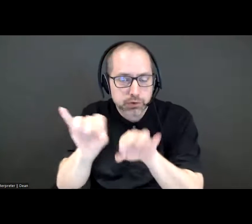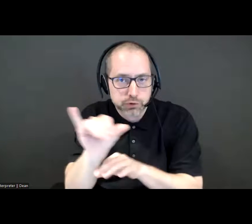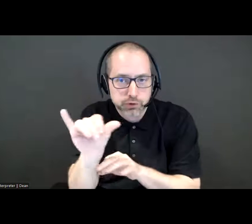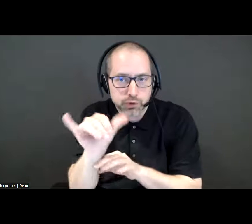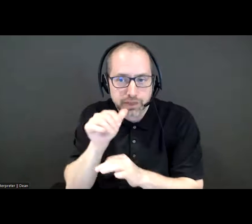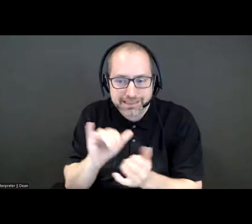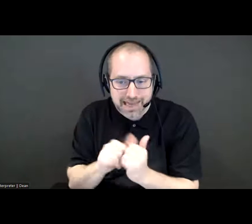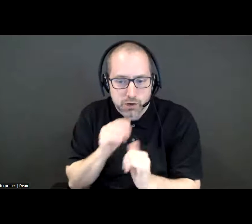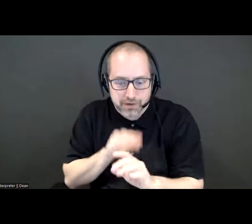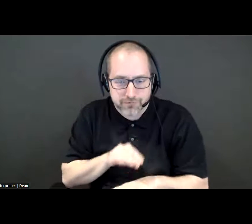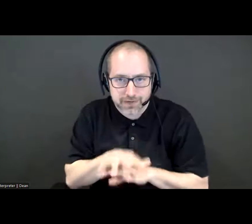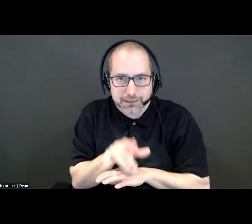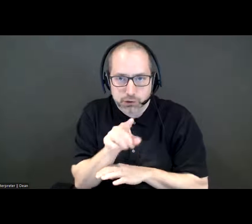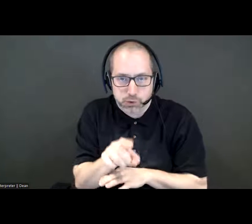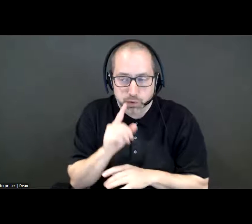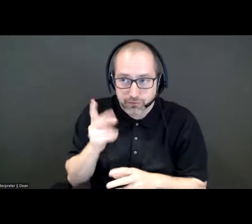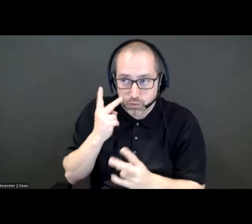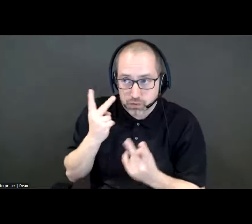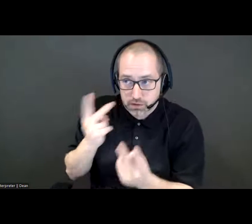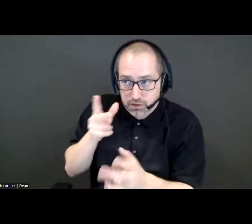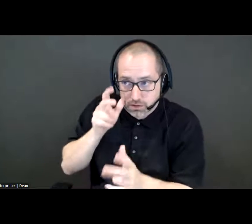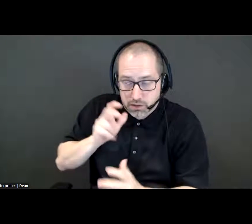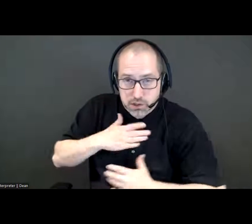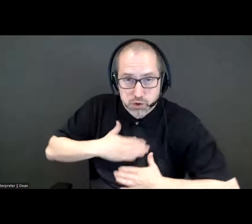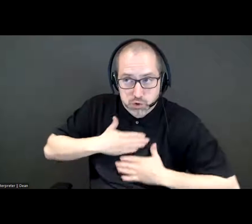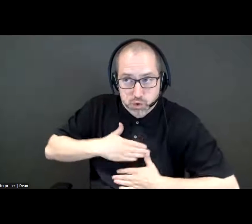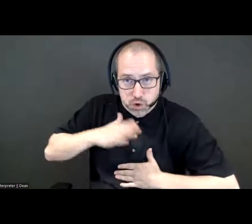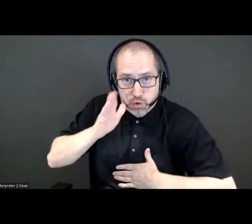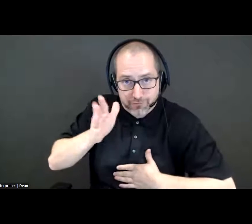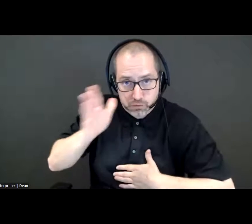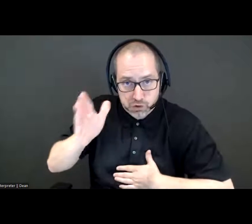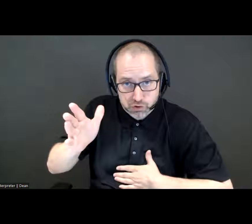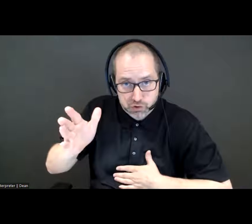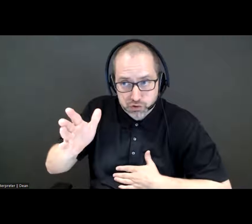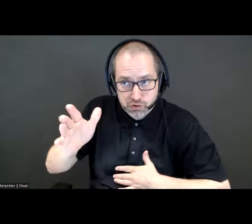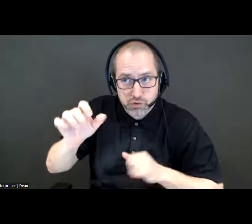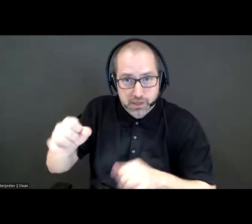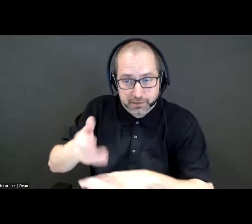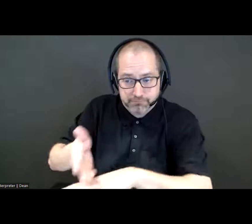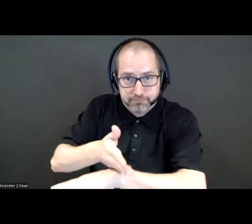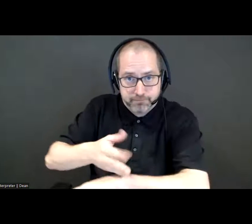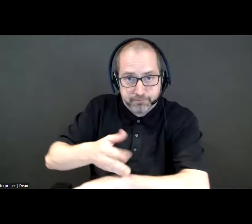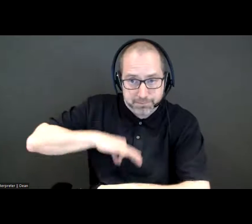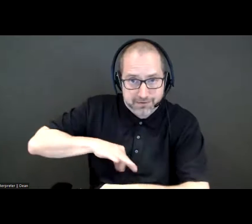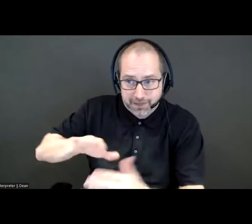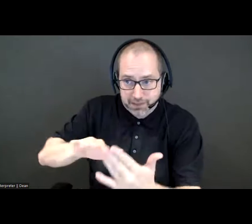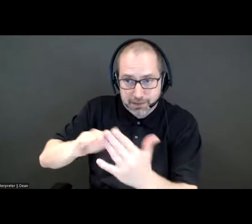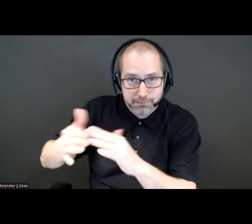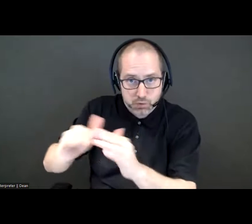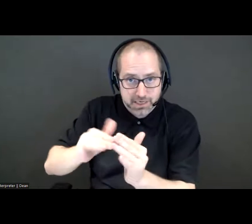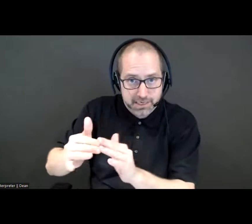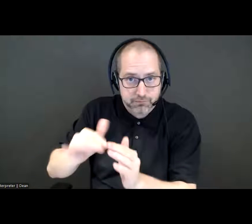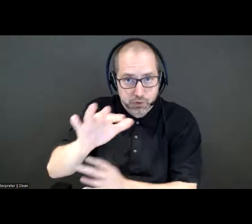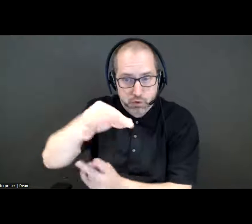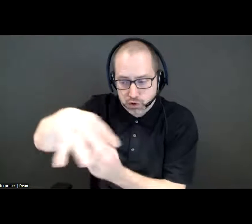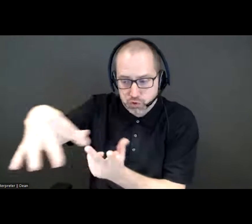of having more enjoyment in your future. And it could make a great difference to the community in terms of what you choose to do